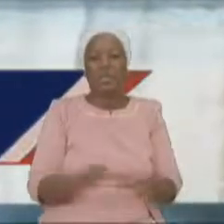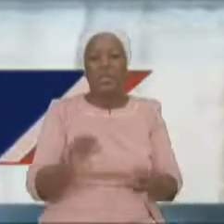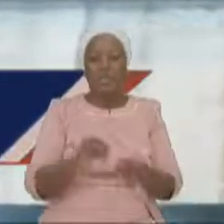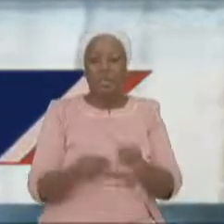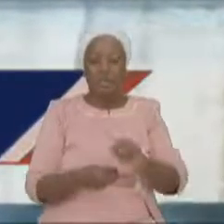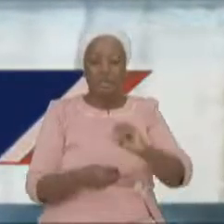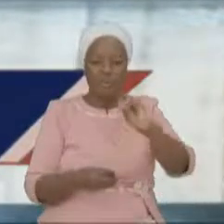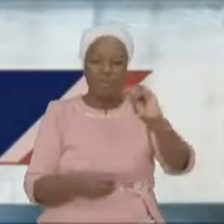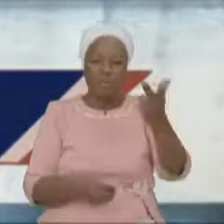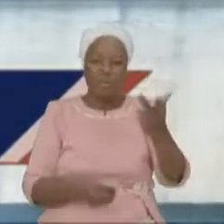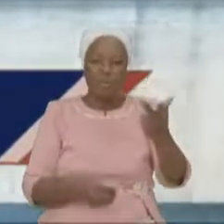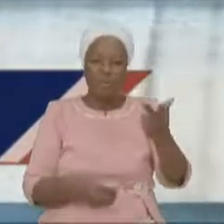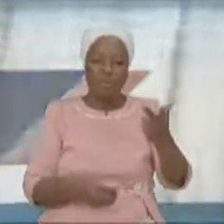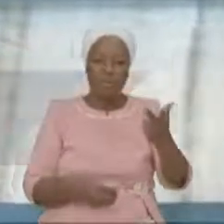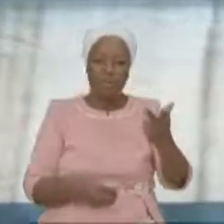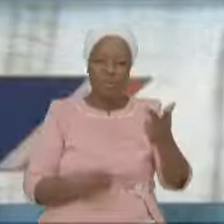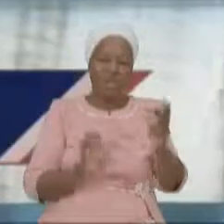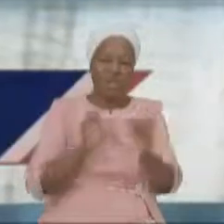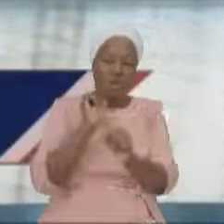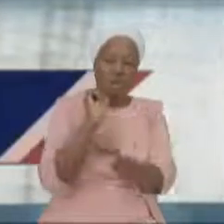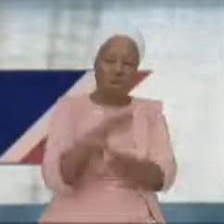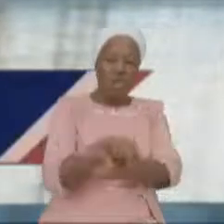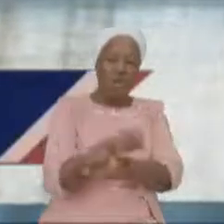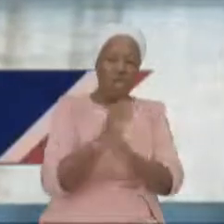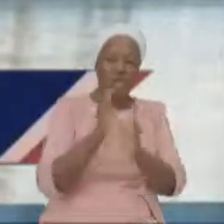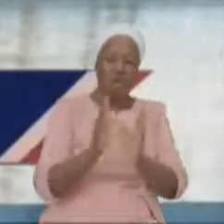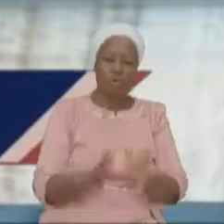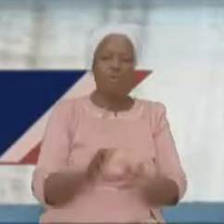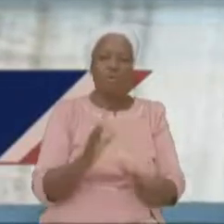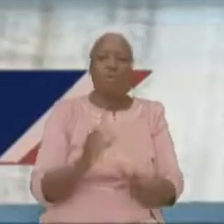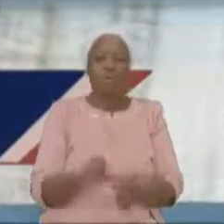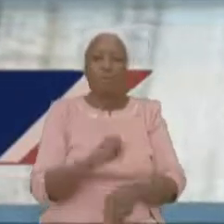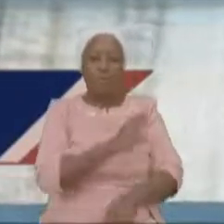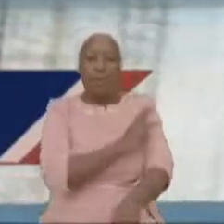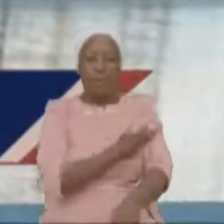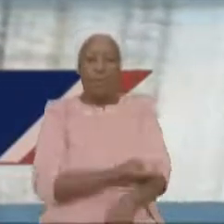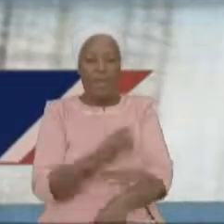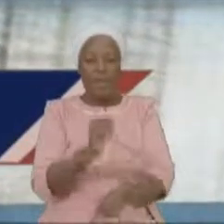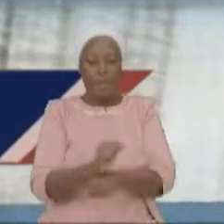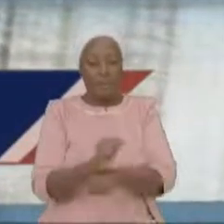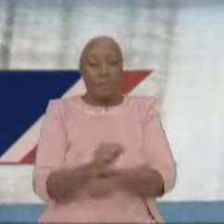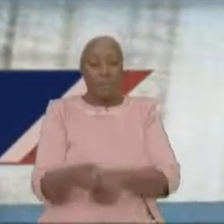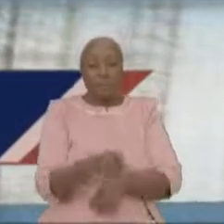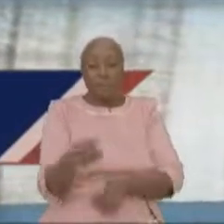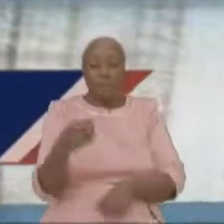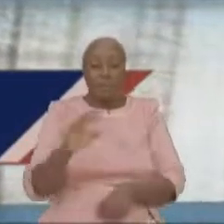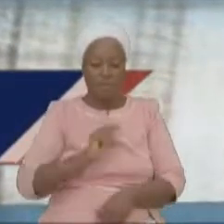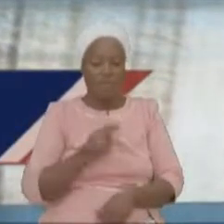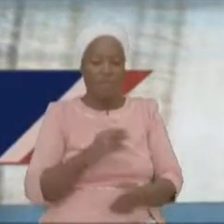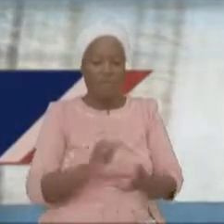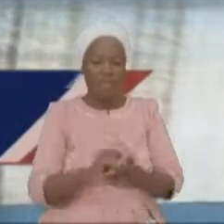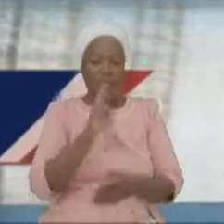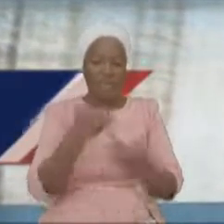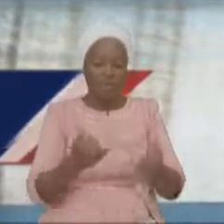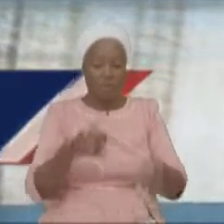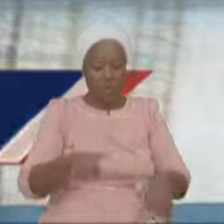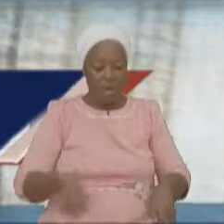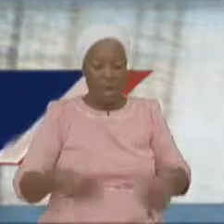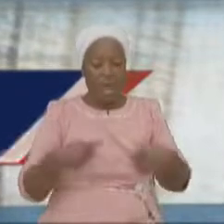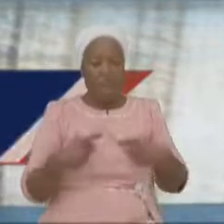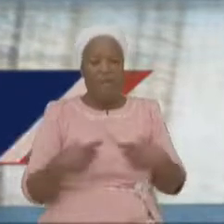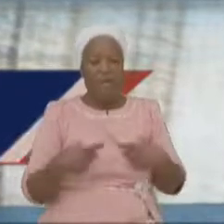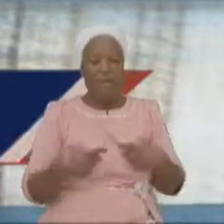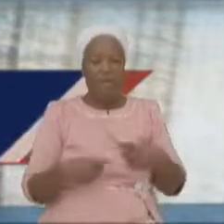three, conquerors, mighty works. Those of us who are now alive, you'll be more